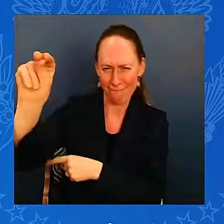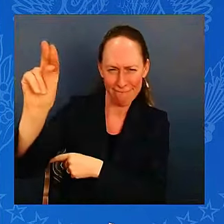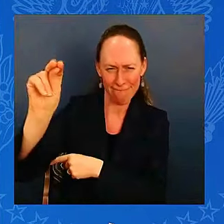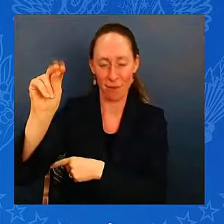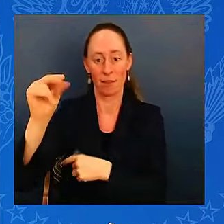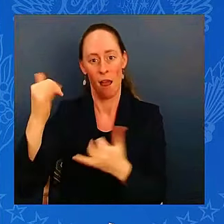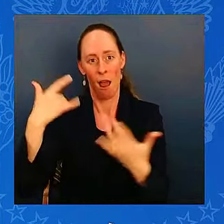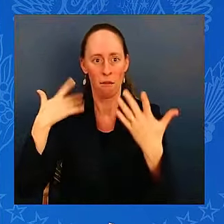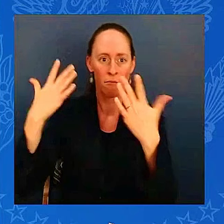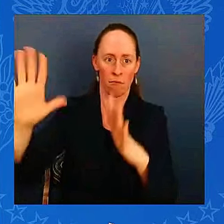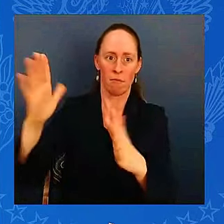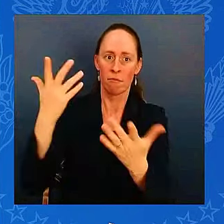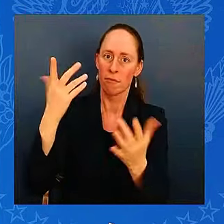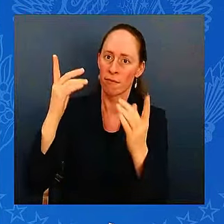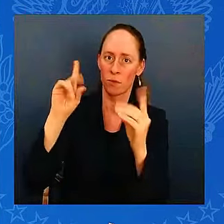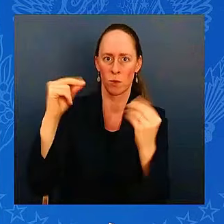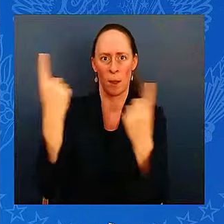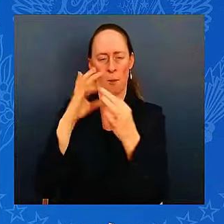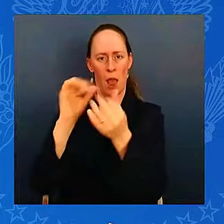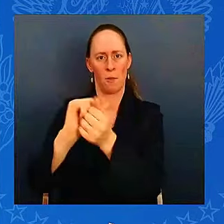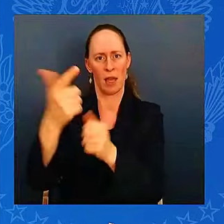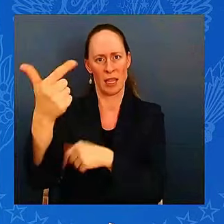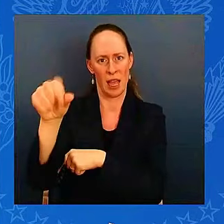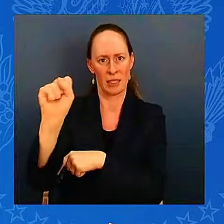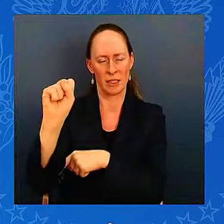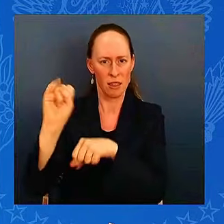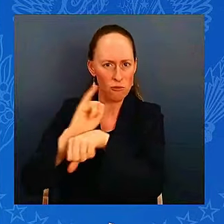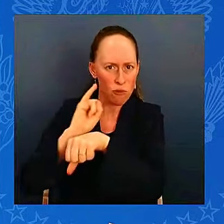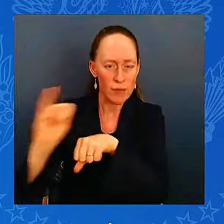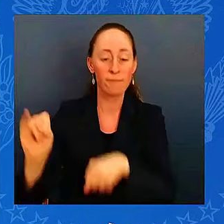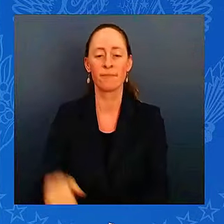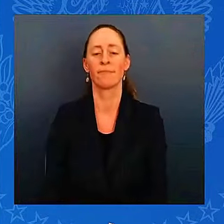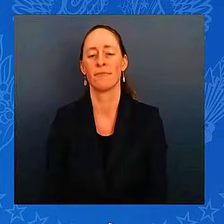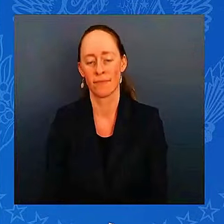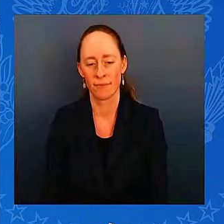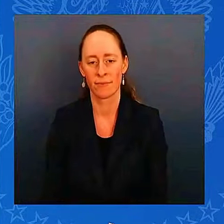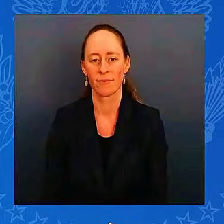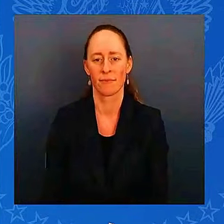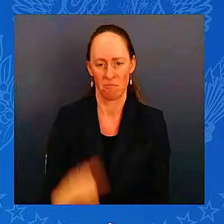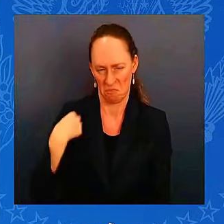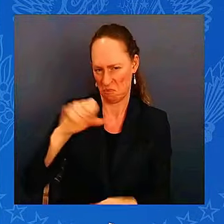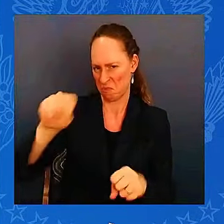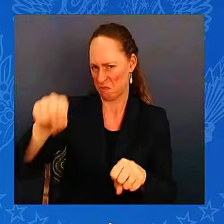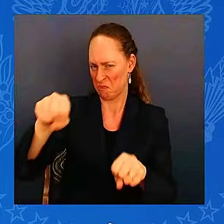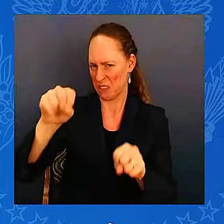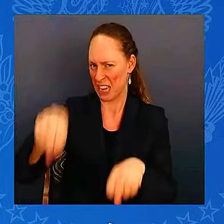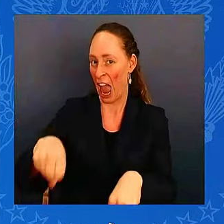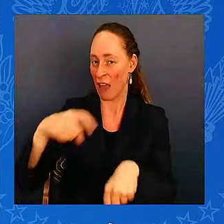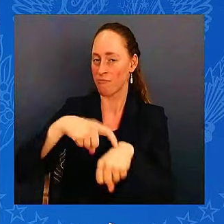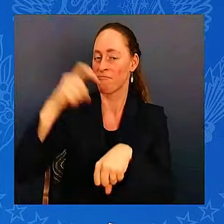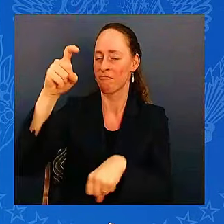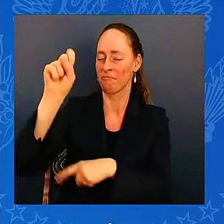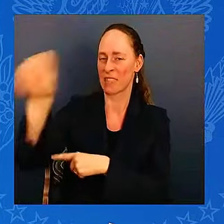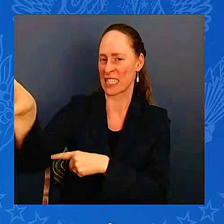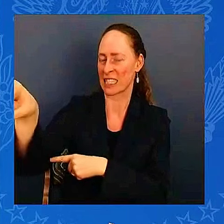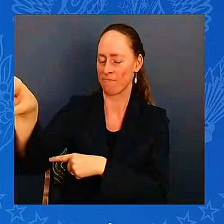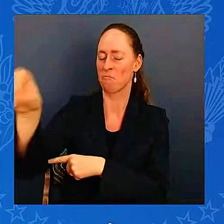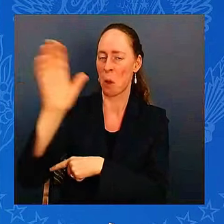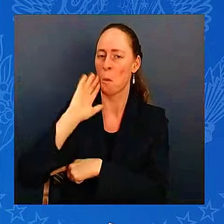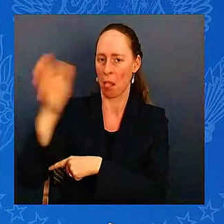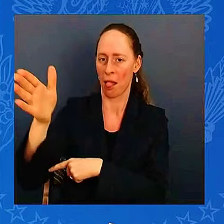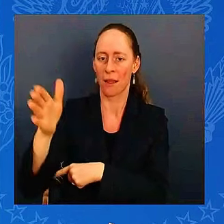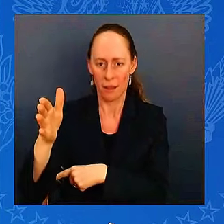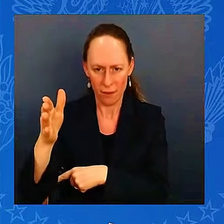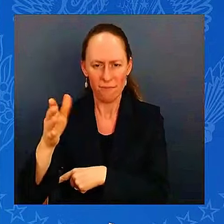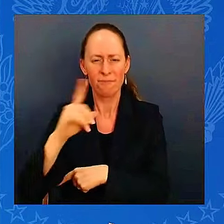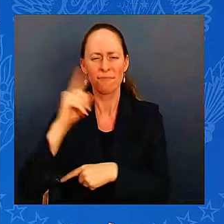money is on Mike, and that one too. He also helped revolutionize how we think about climate finance.